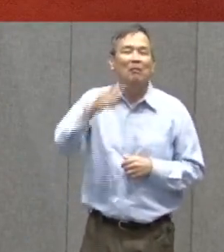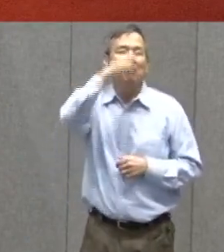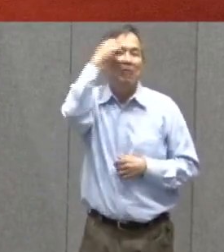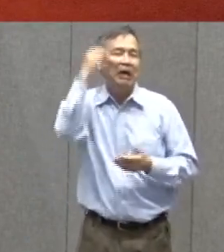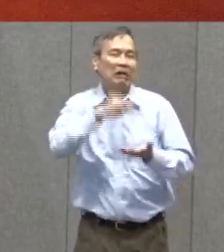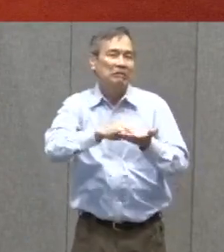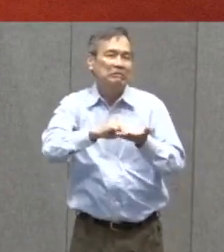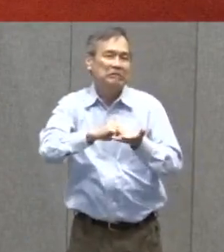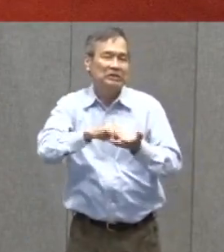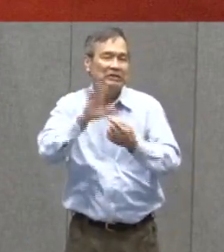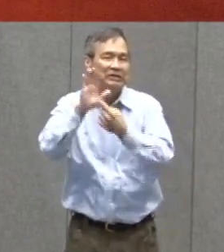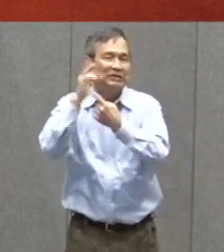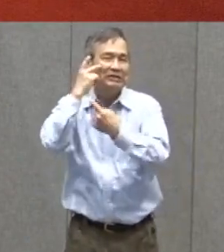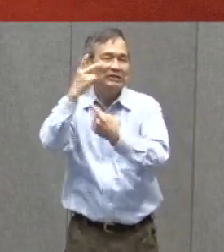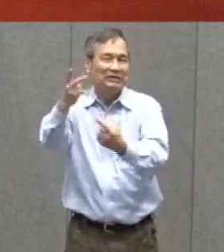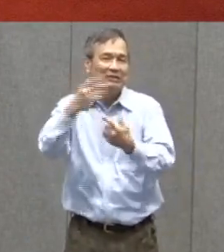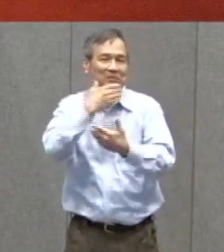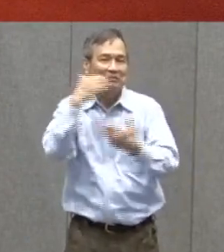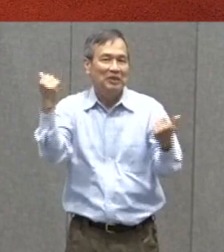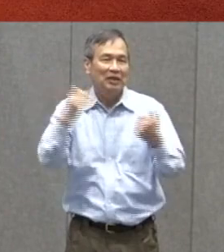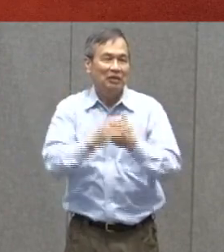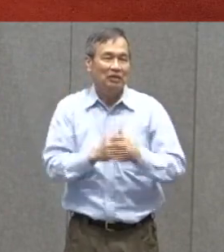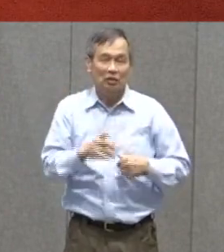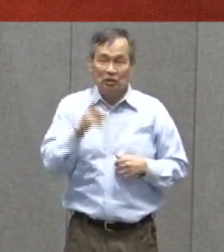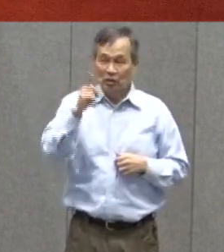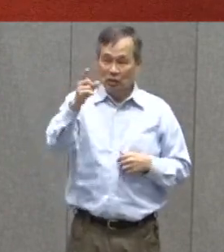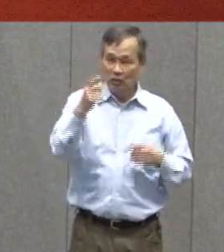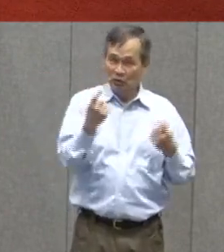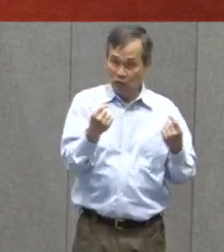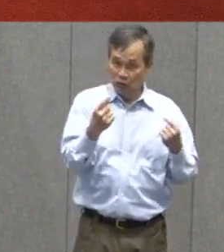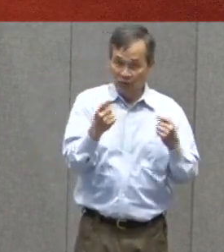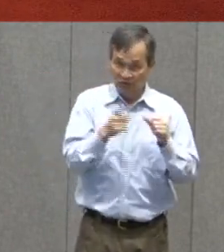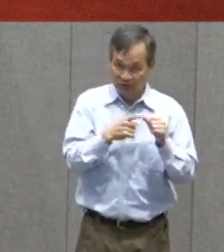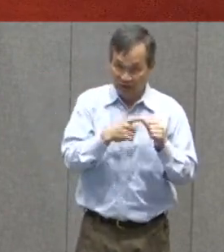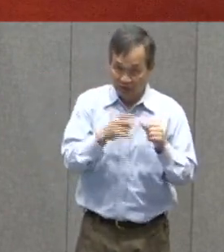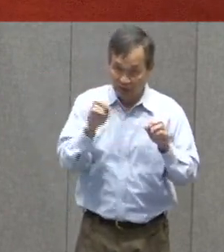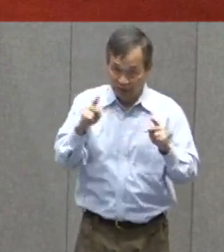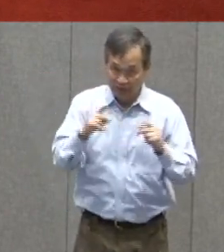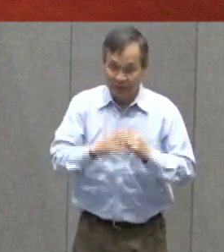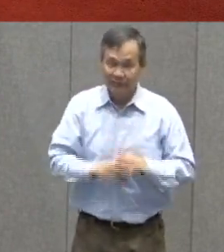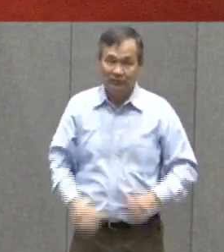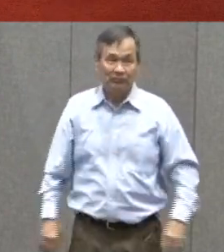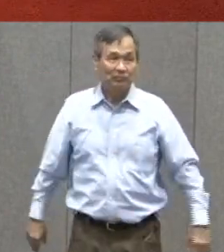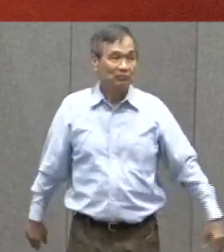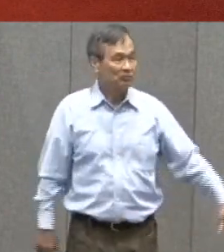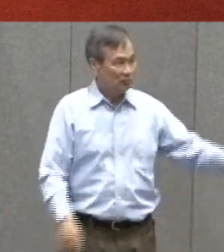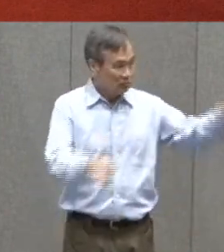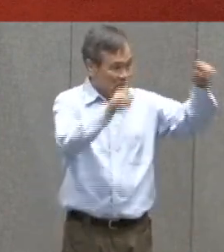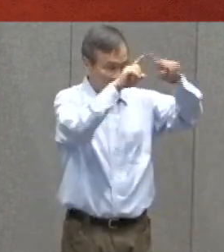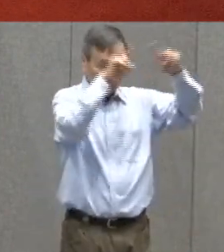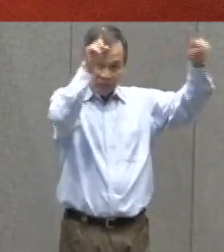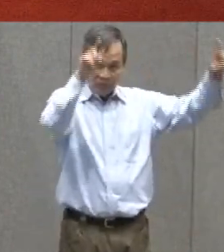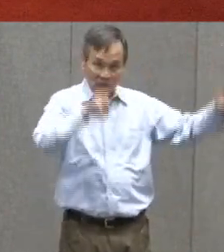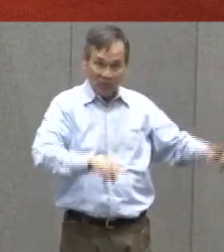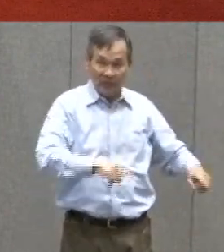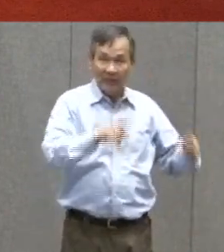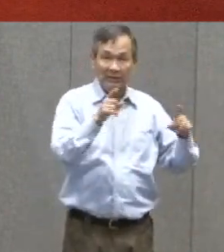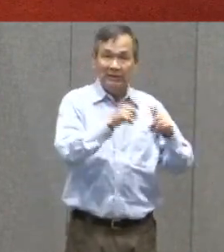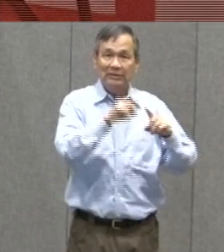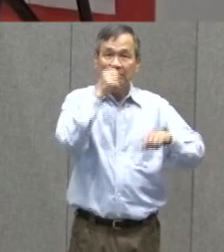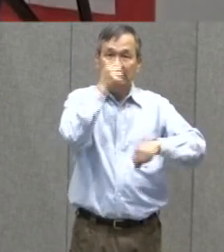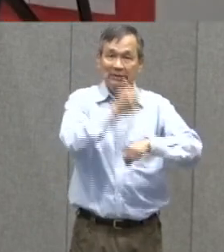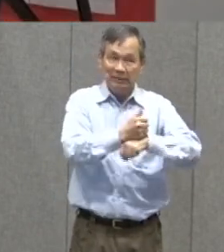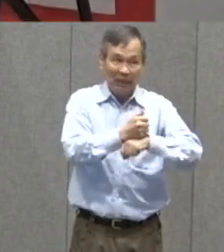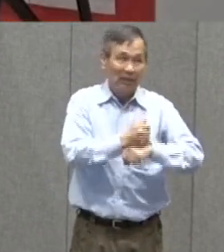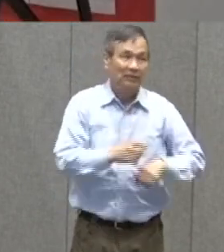you can see. What you want to start off with first is a horizontal line that